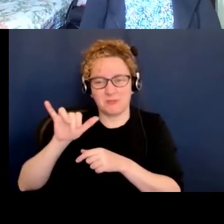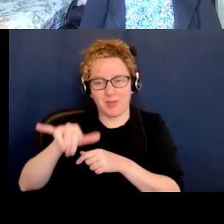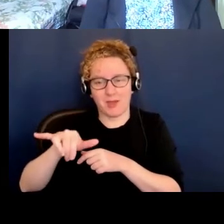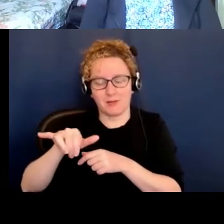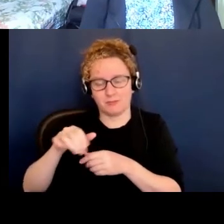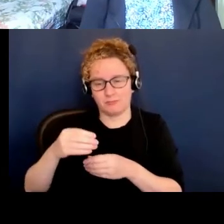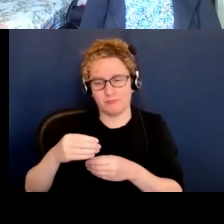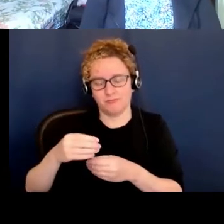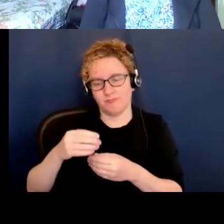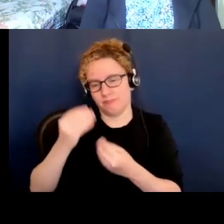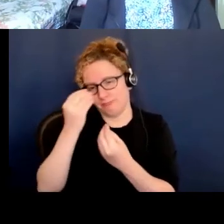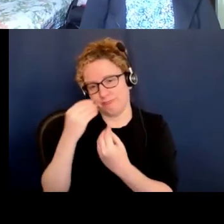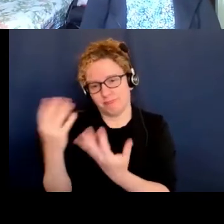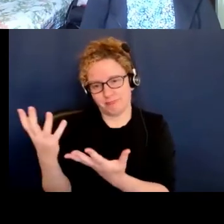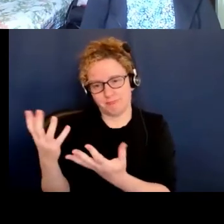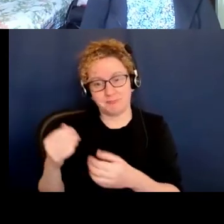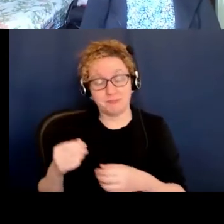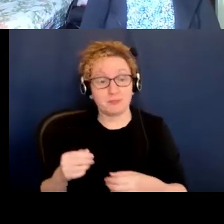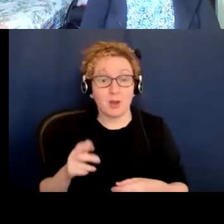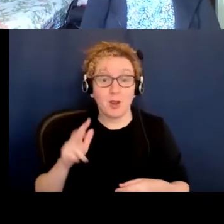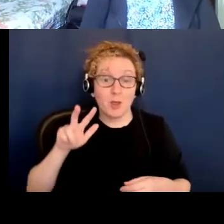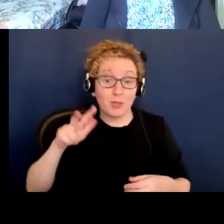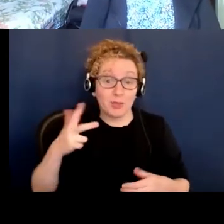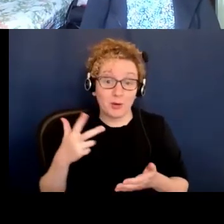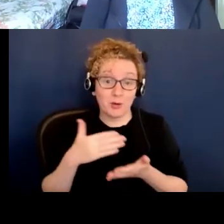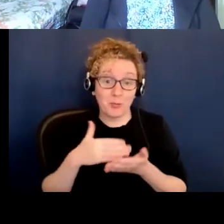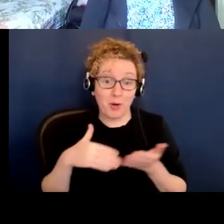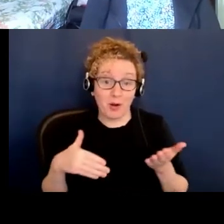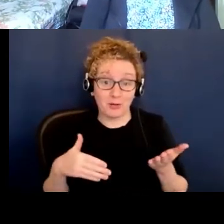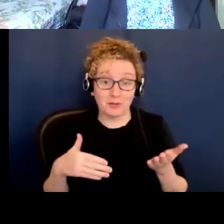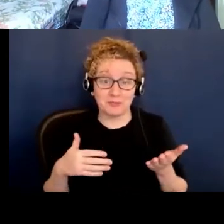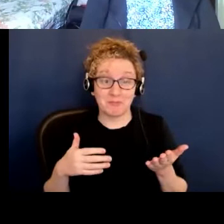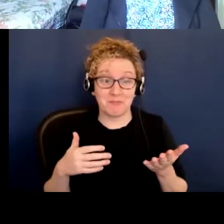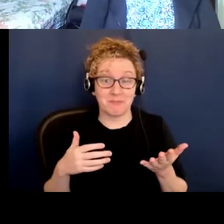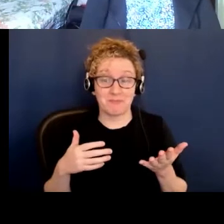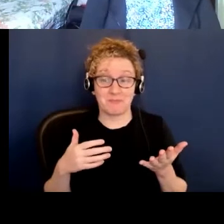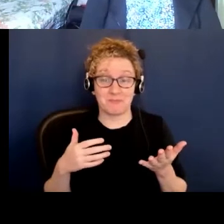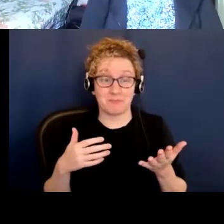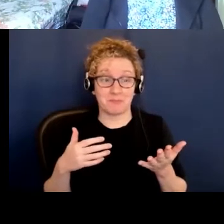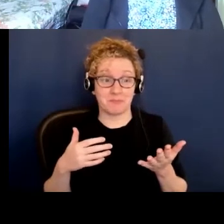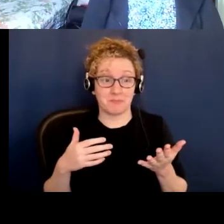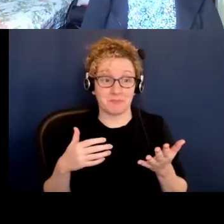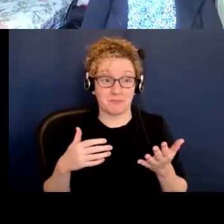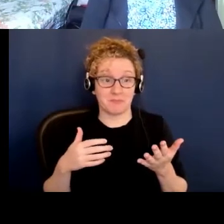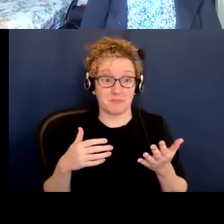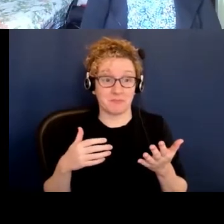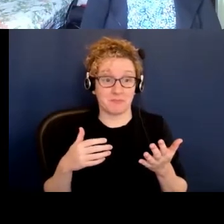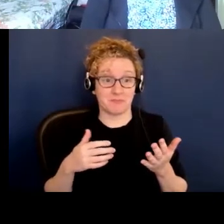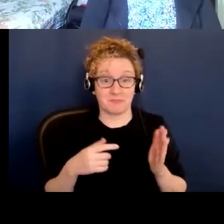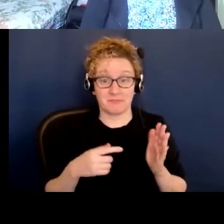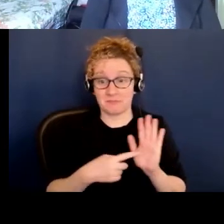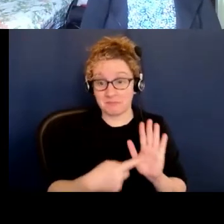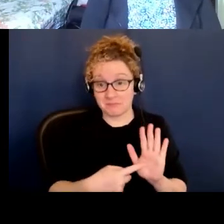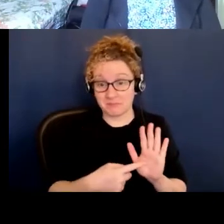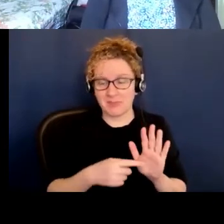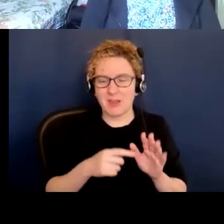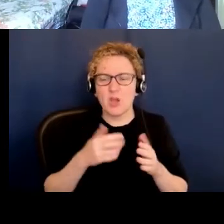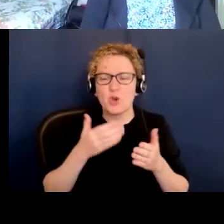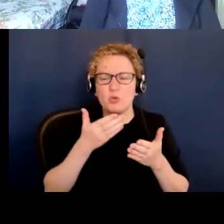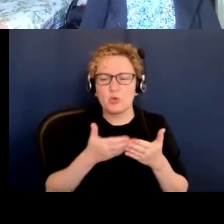And then I guess the third part that I'll sort of take you to is our resource